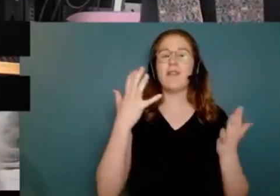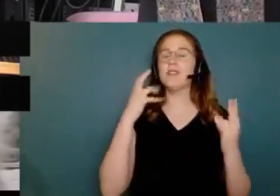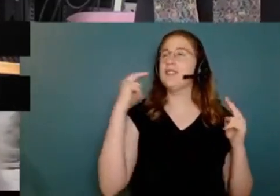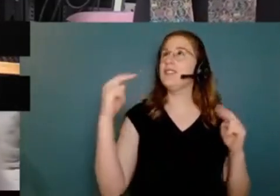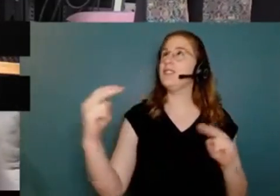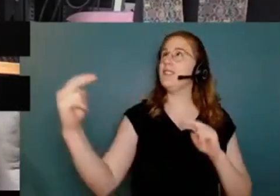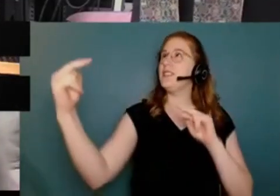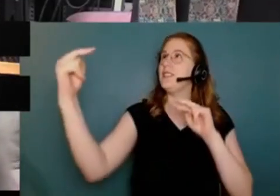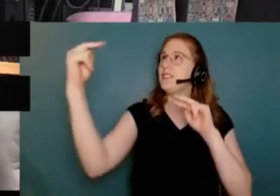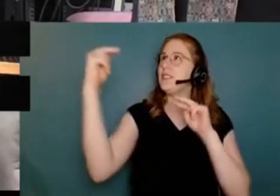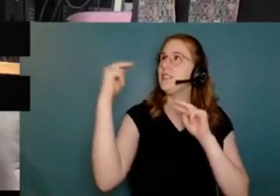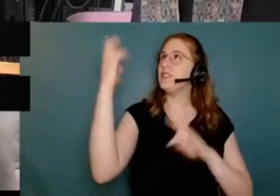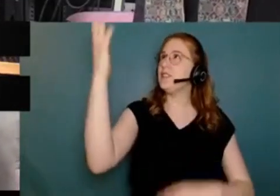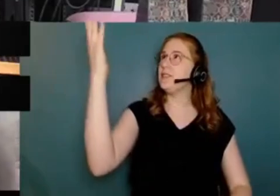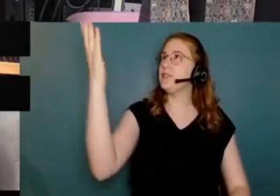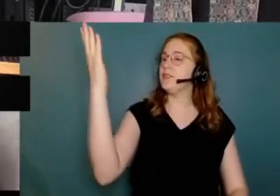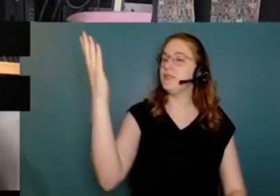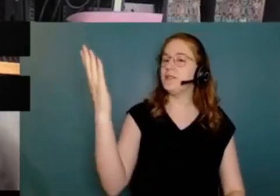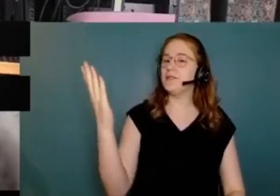to see you.